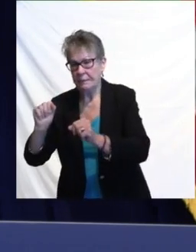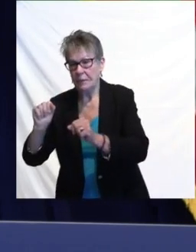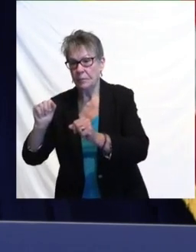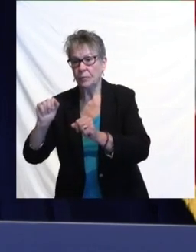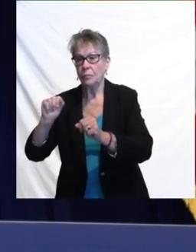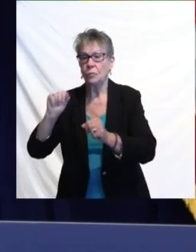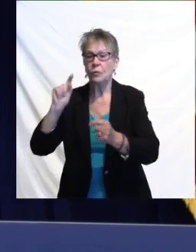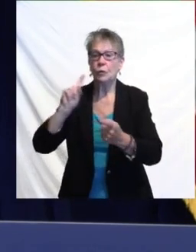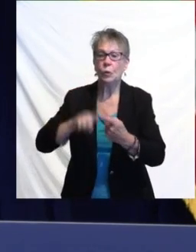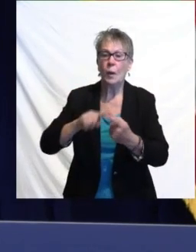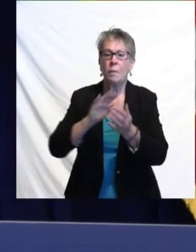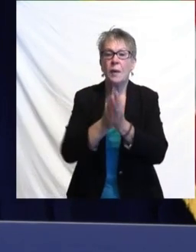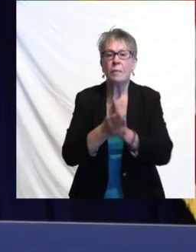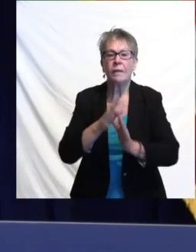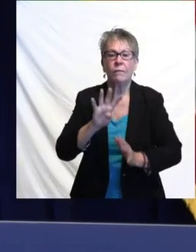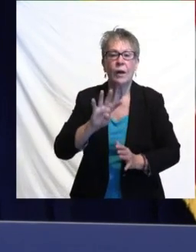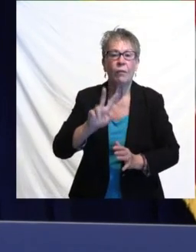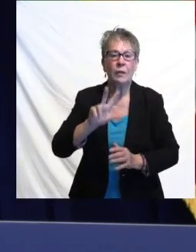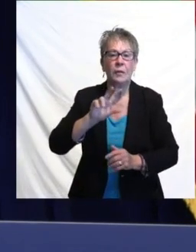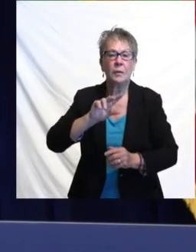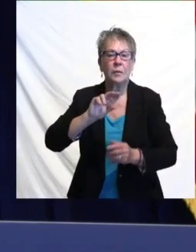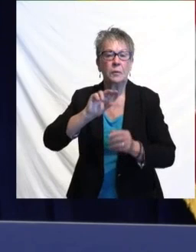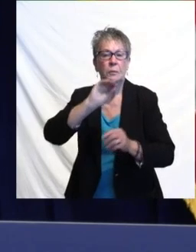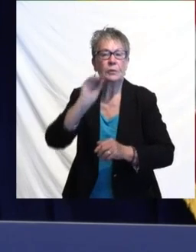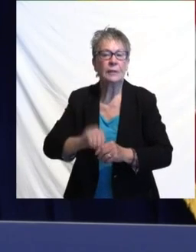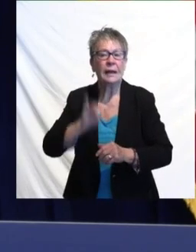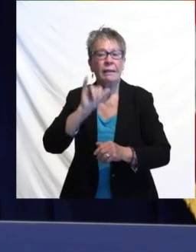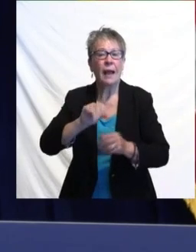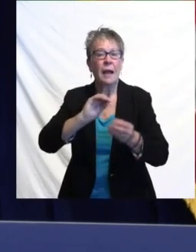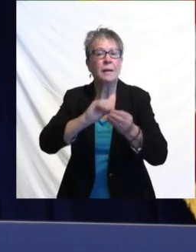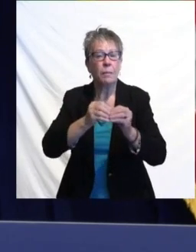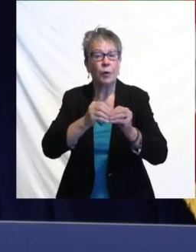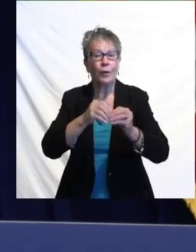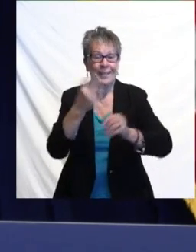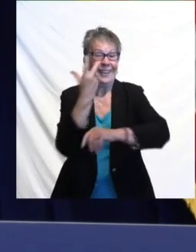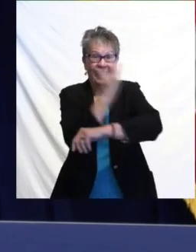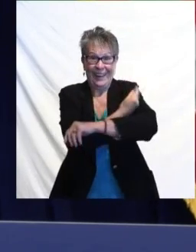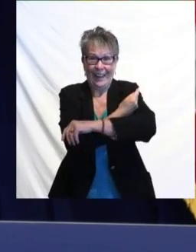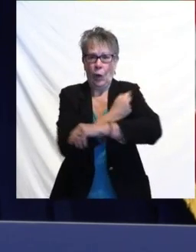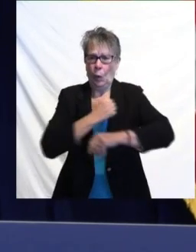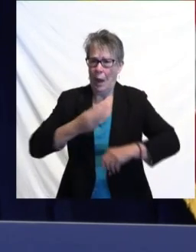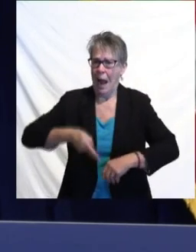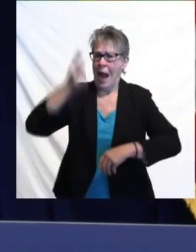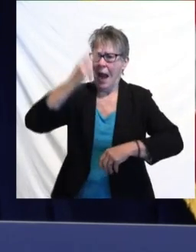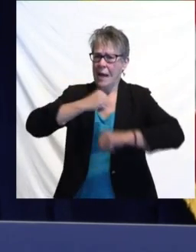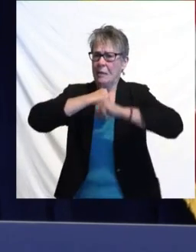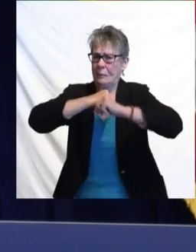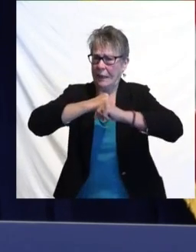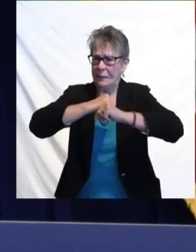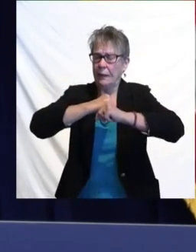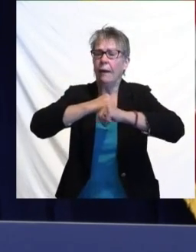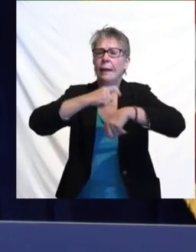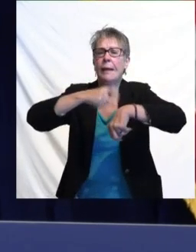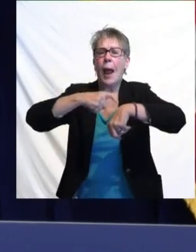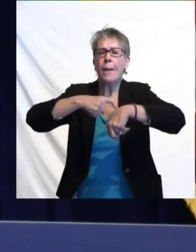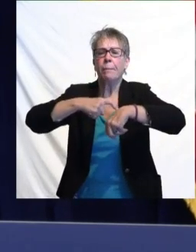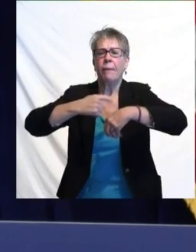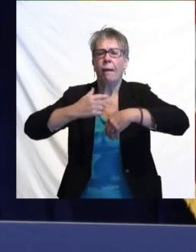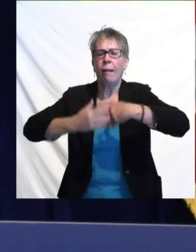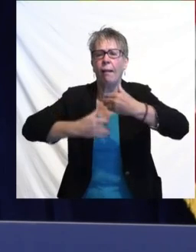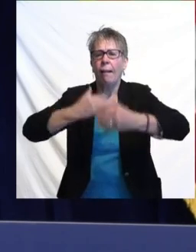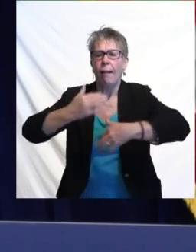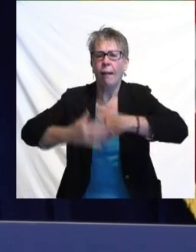to 43.3% in October. The article also showed the power of boosters to protect against this